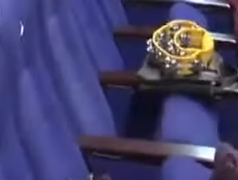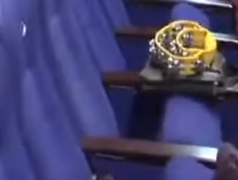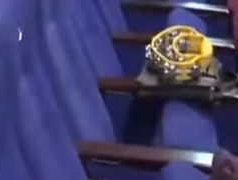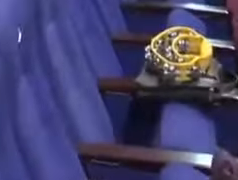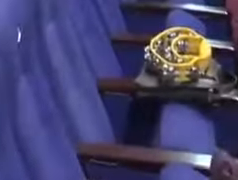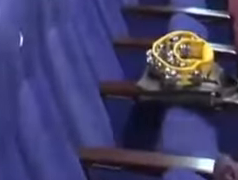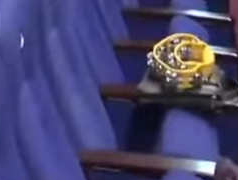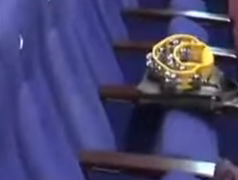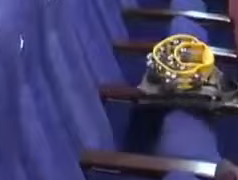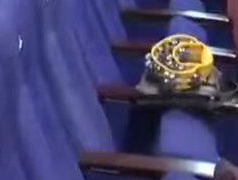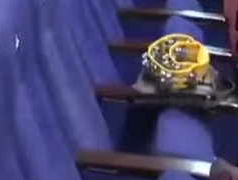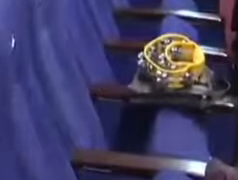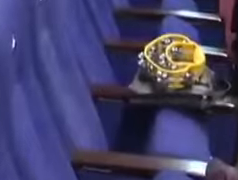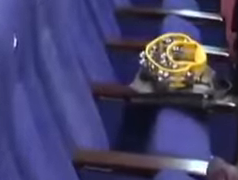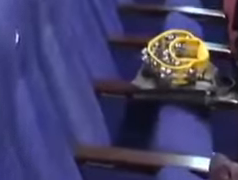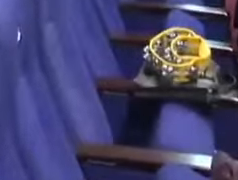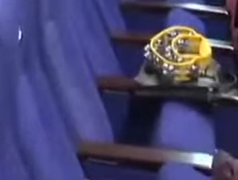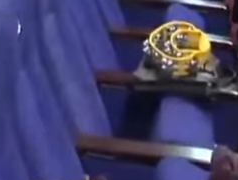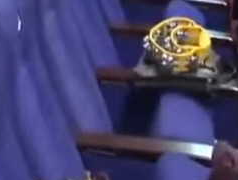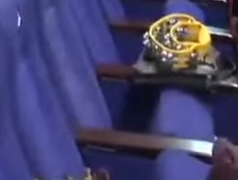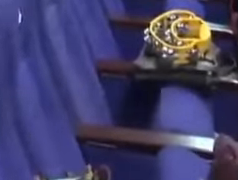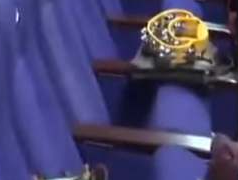children.